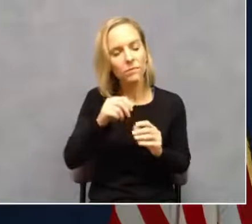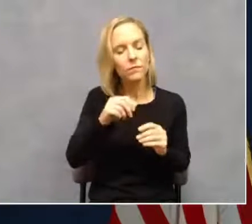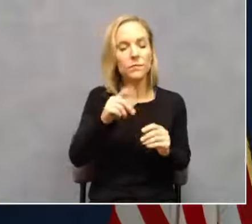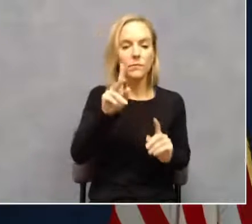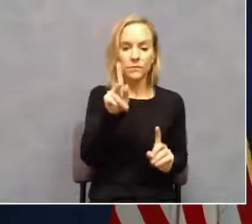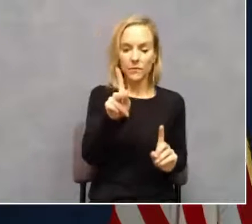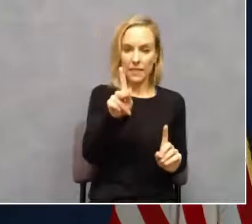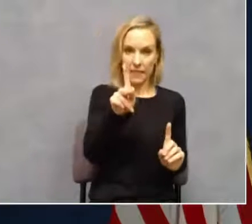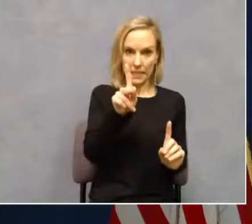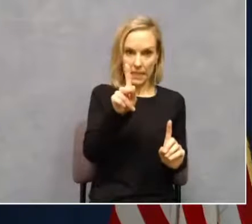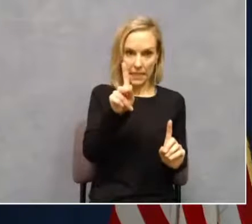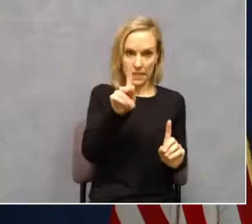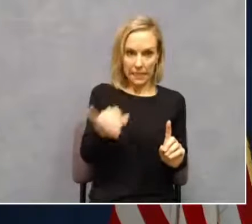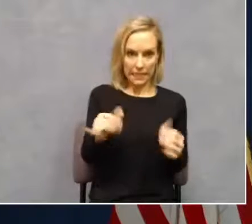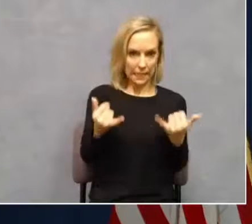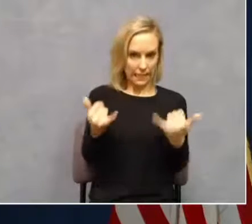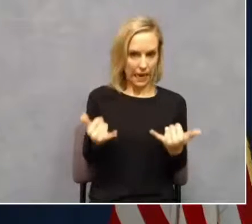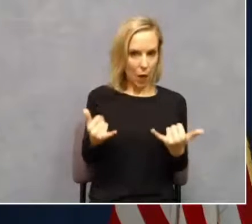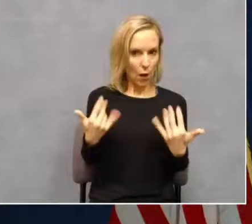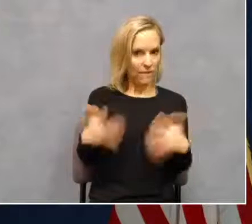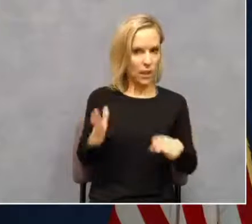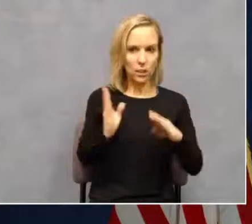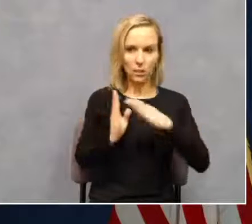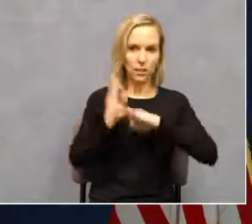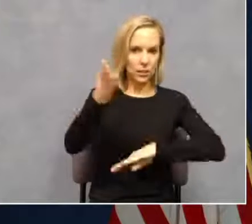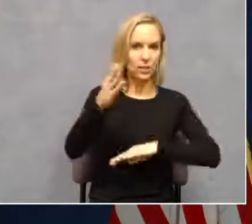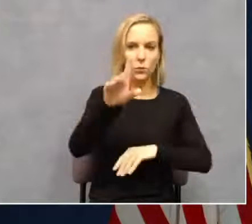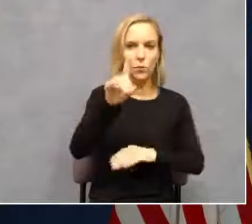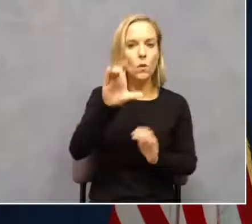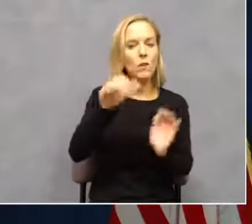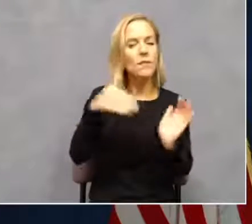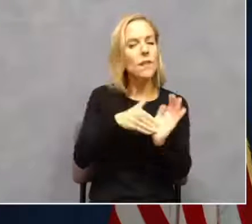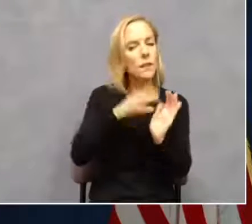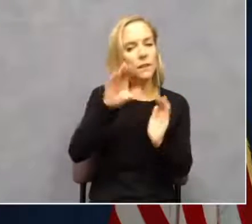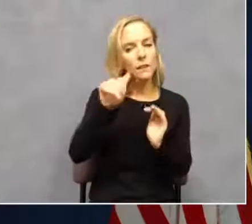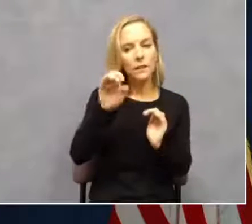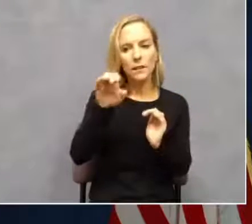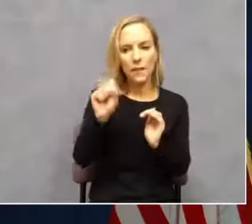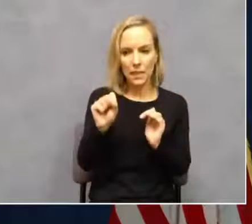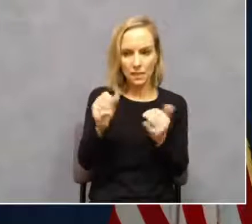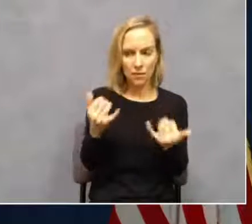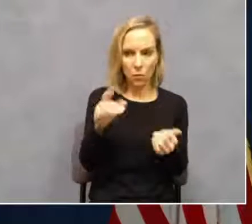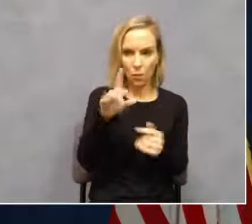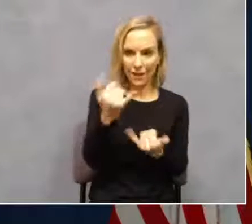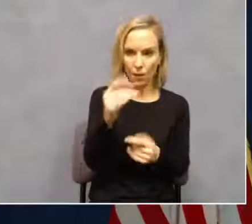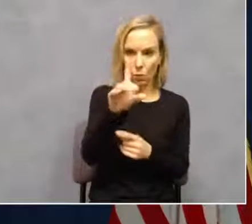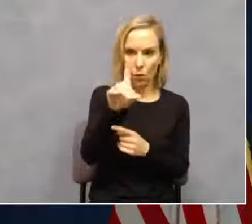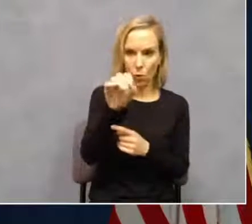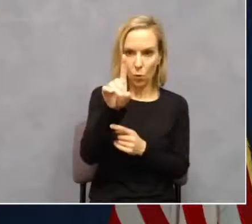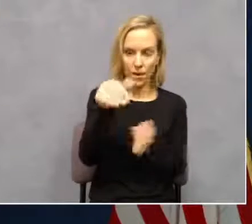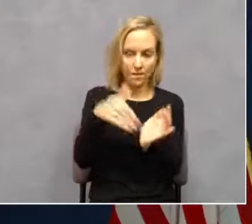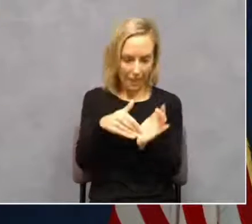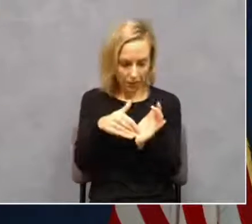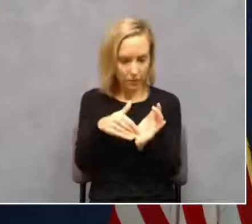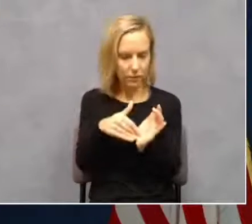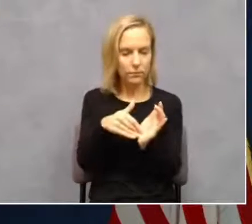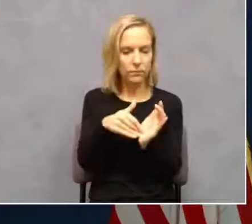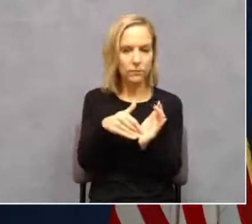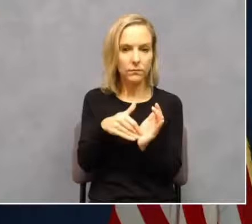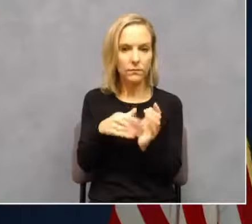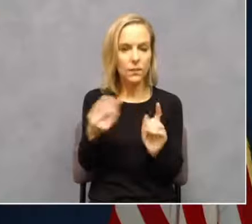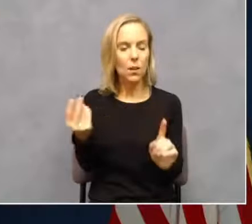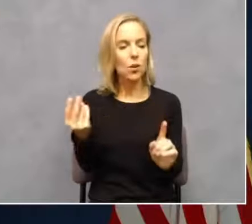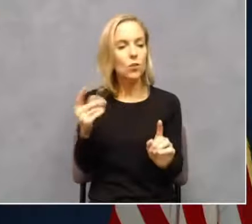virus. Kentucky has now exceeded 100,000 cases. In fact, we're over 101,000. And you look at a state that just